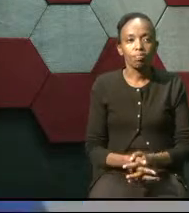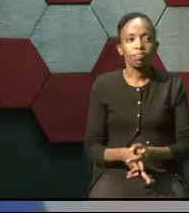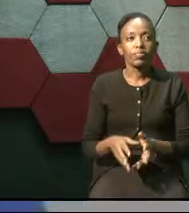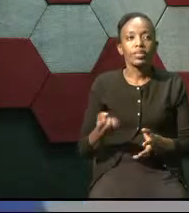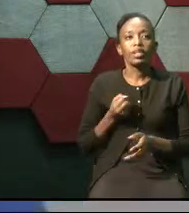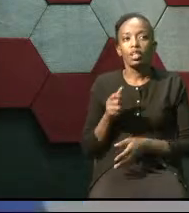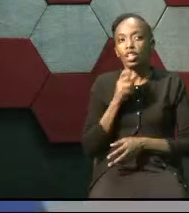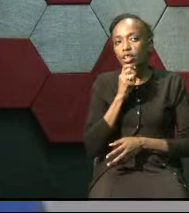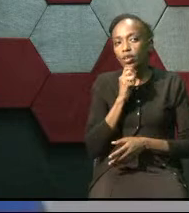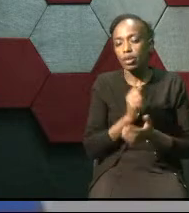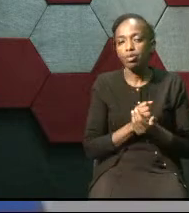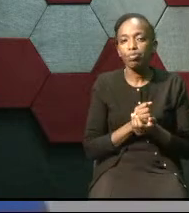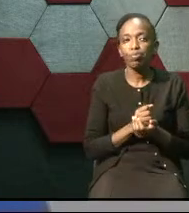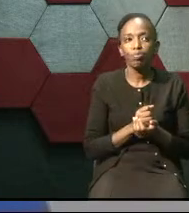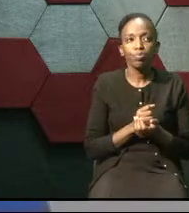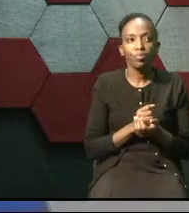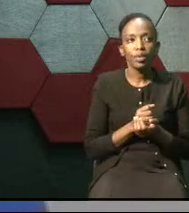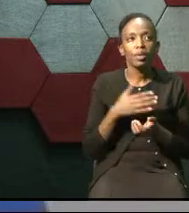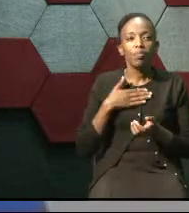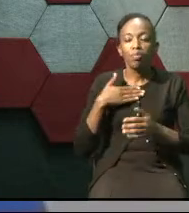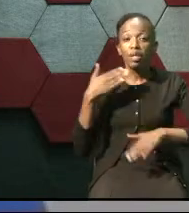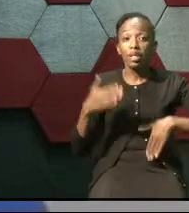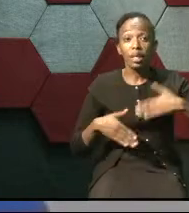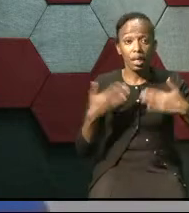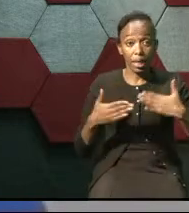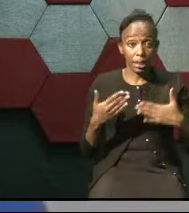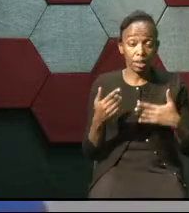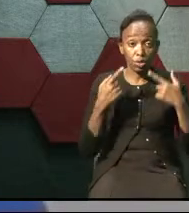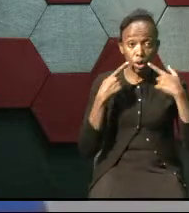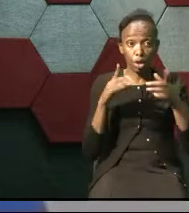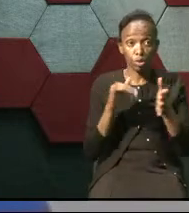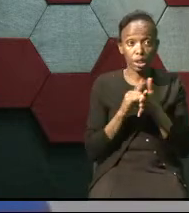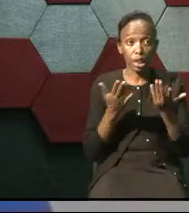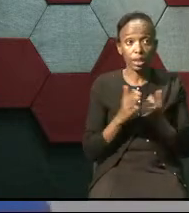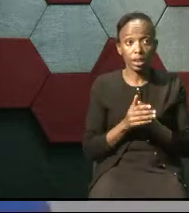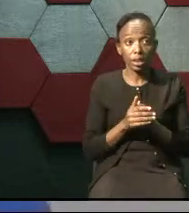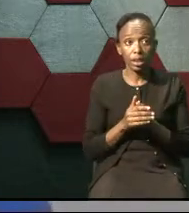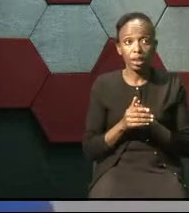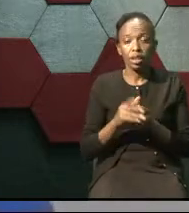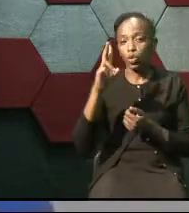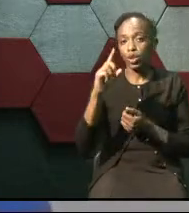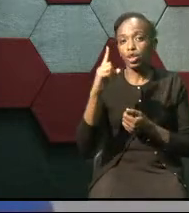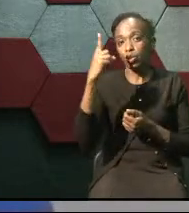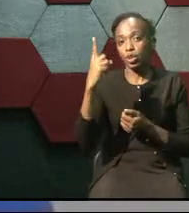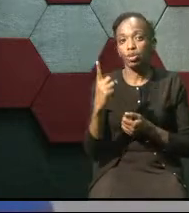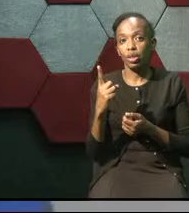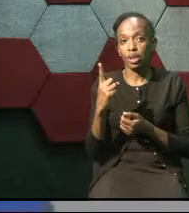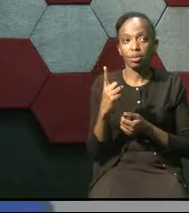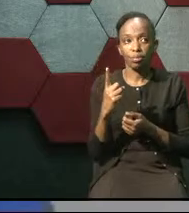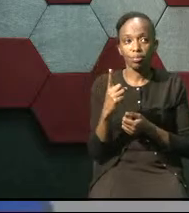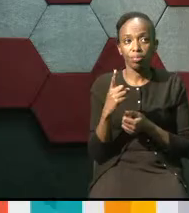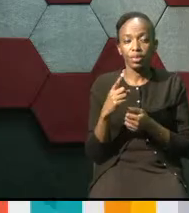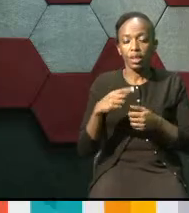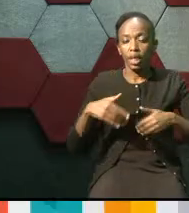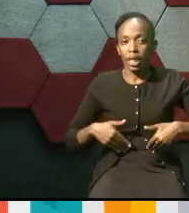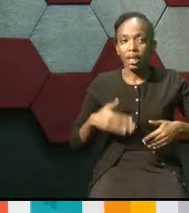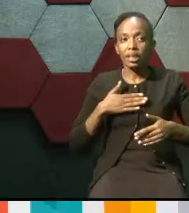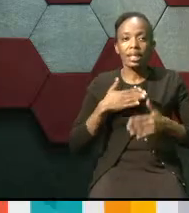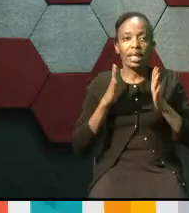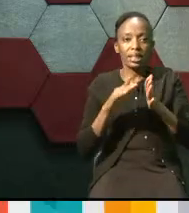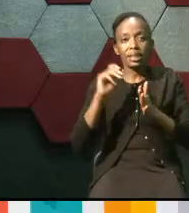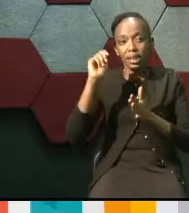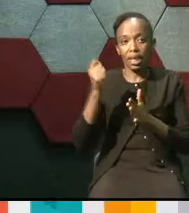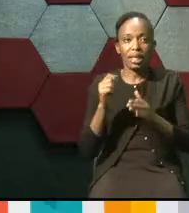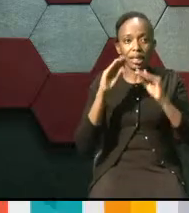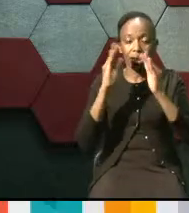Ladies and gentlemen, I am delighted to announce that the 2021 Young Scientist